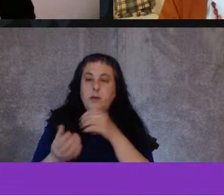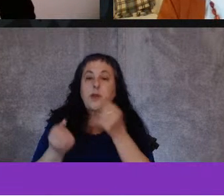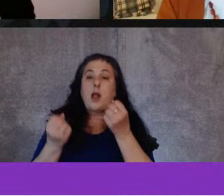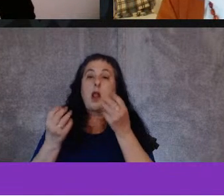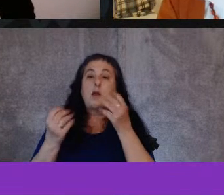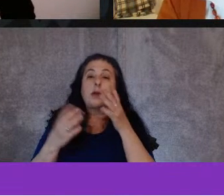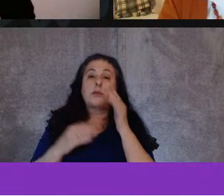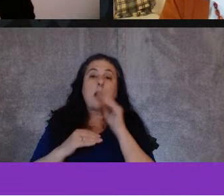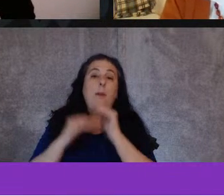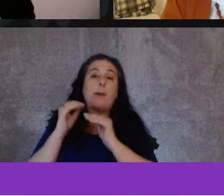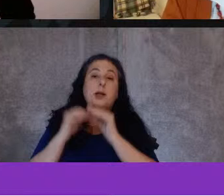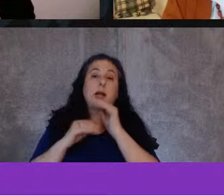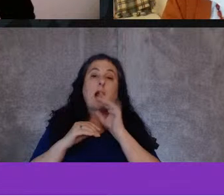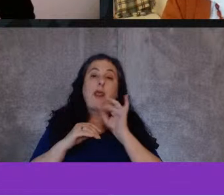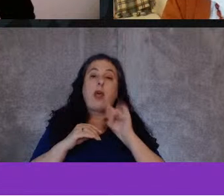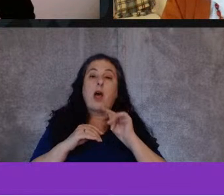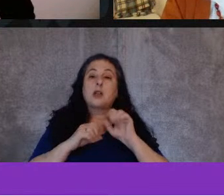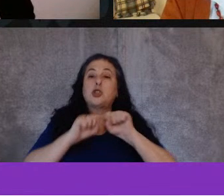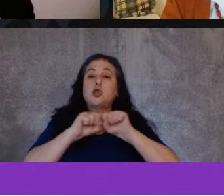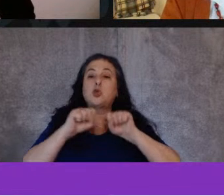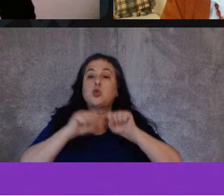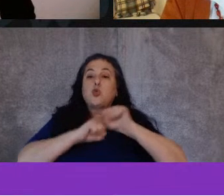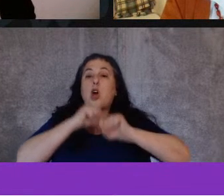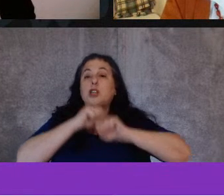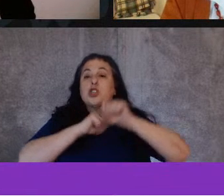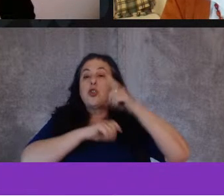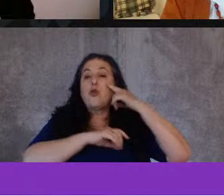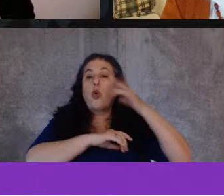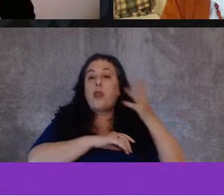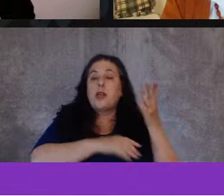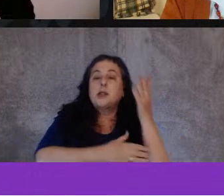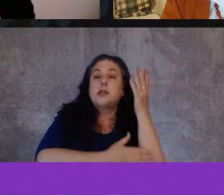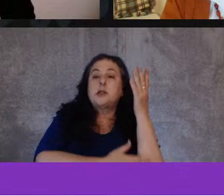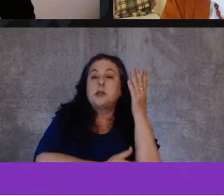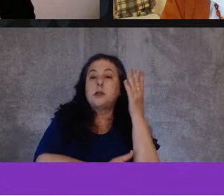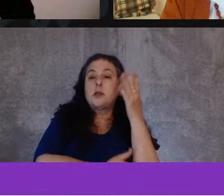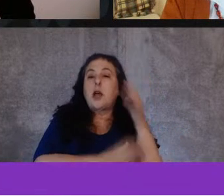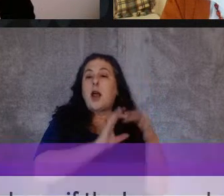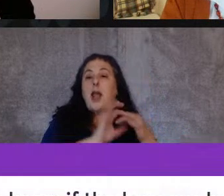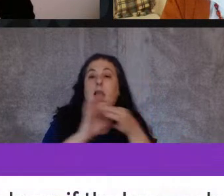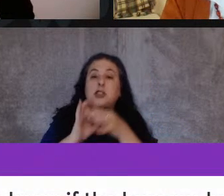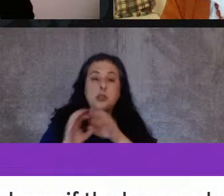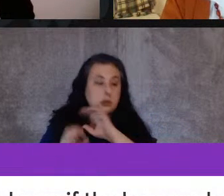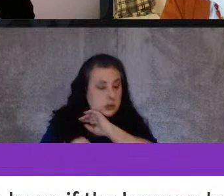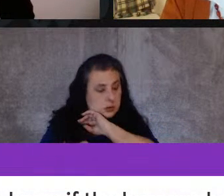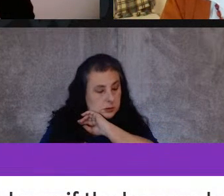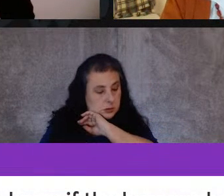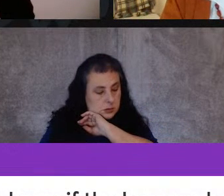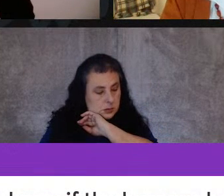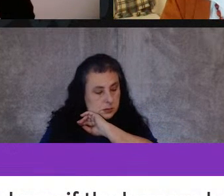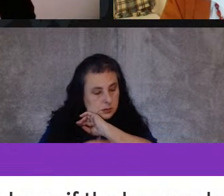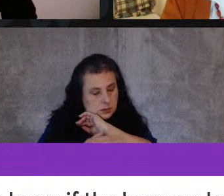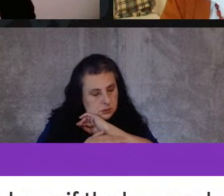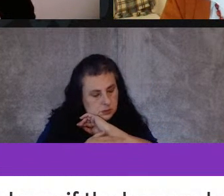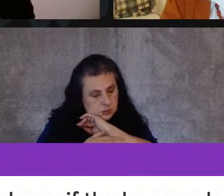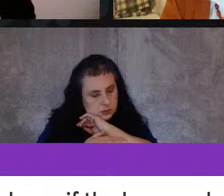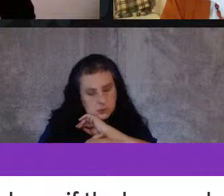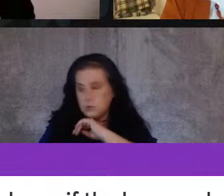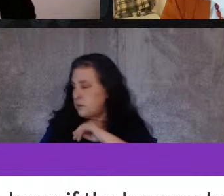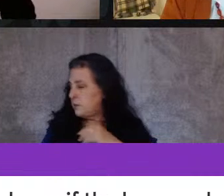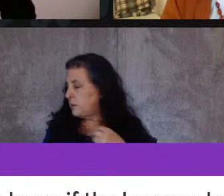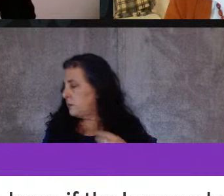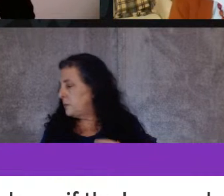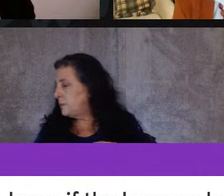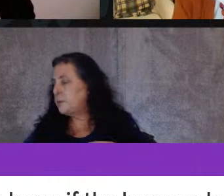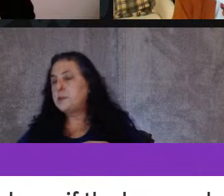building the infrastructure for this. And then still related to the bureaus, Shell has another